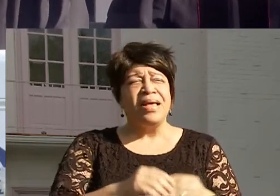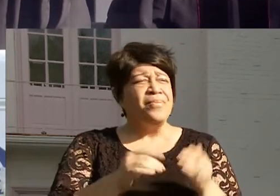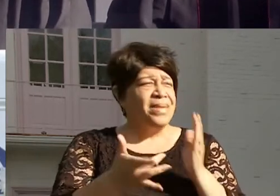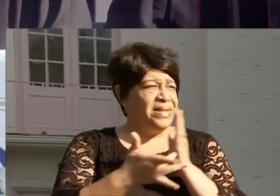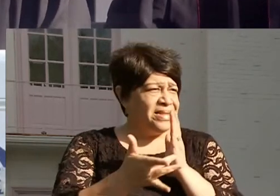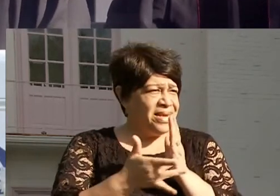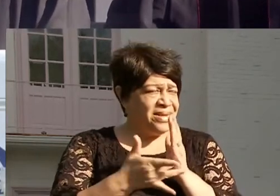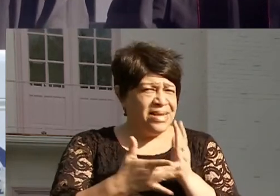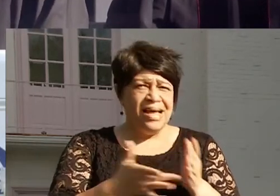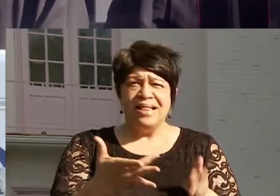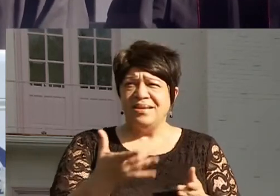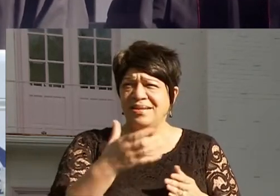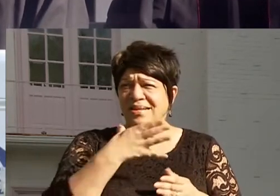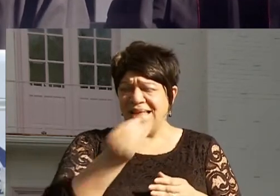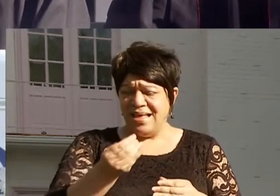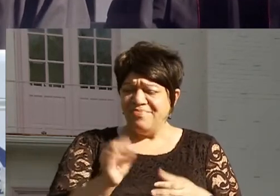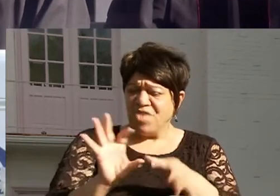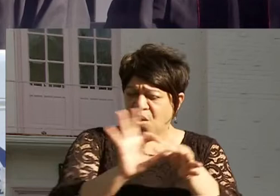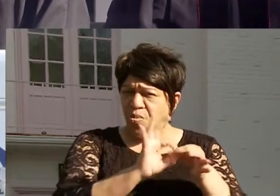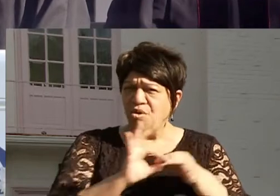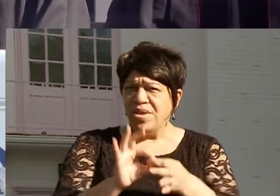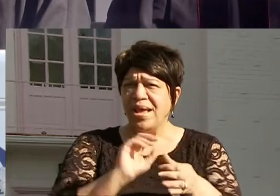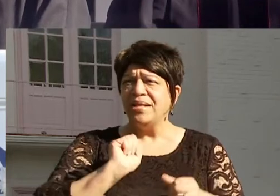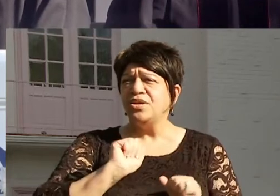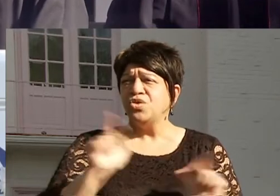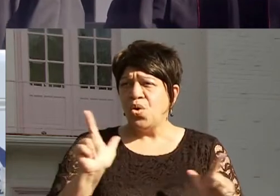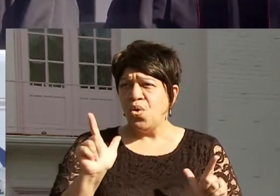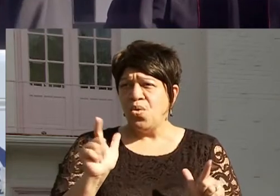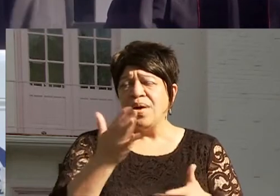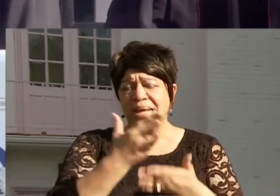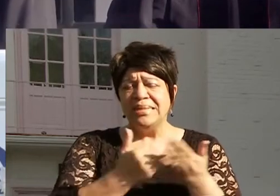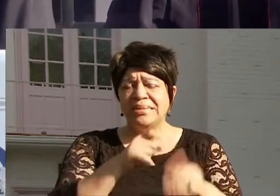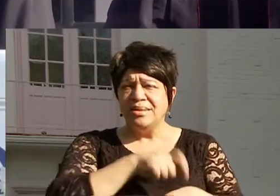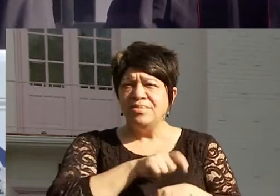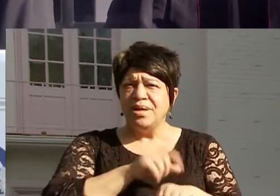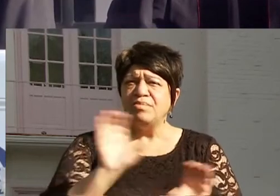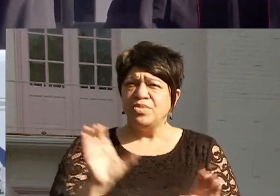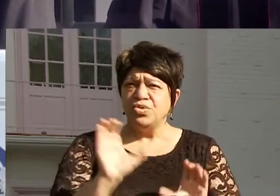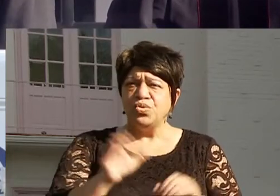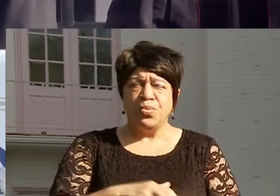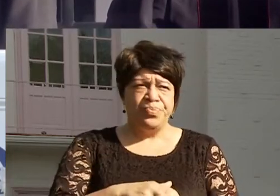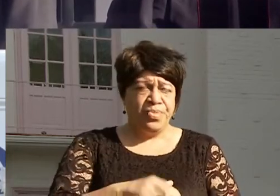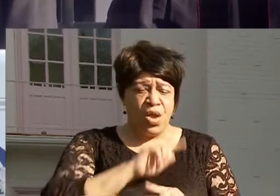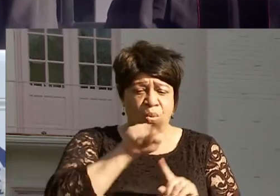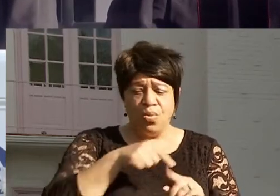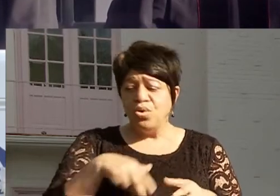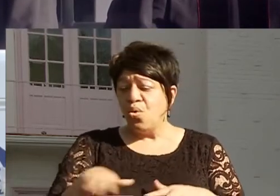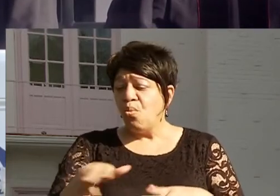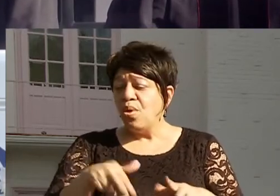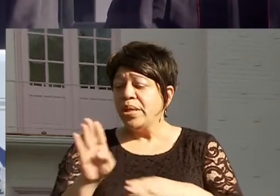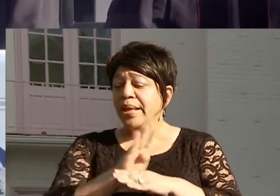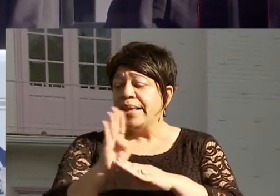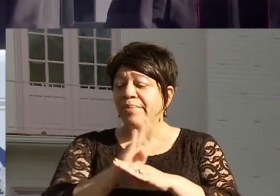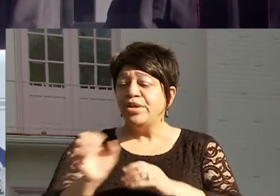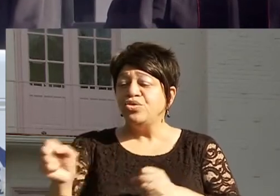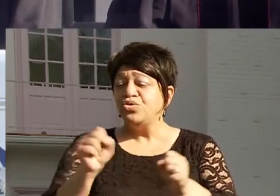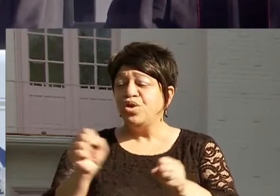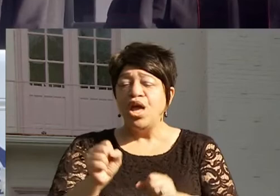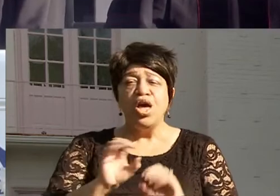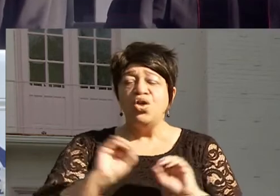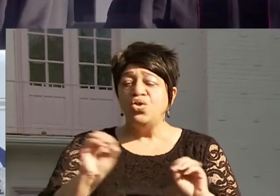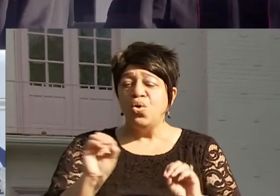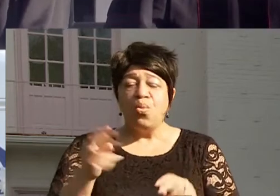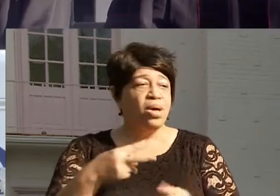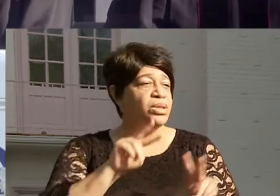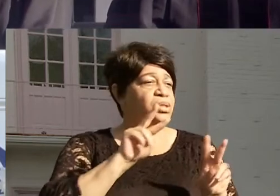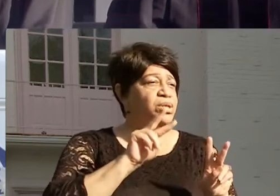mechanism that unites us all, and sometimes it does. Yet when you walk down a busy city street, no one is looking up, no one is connected. If